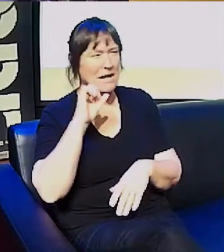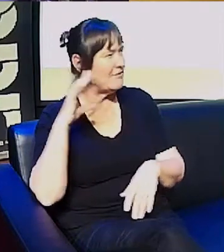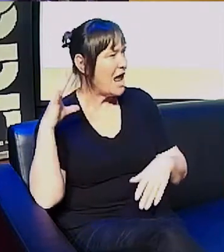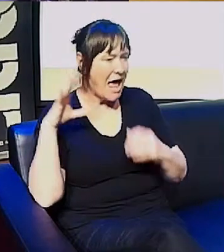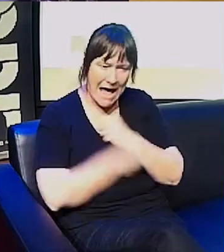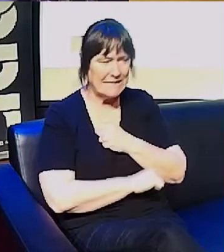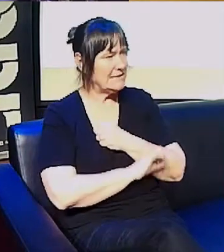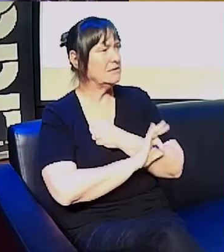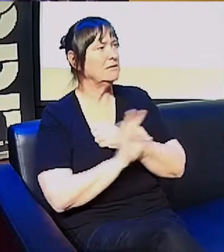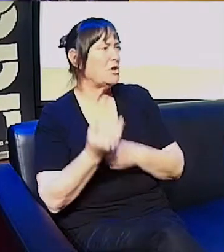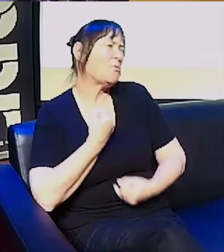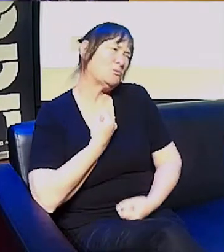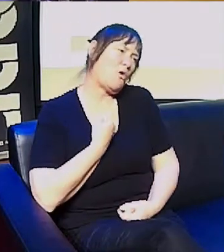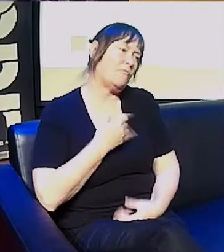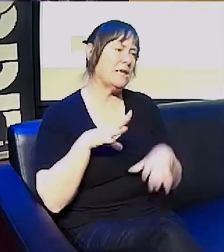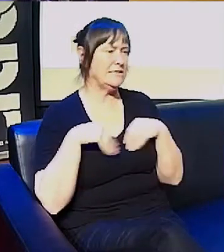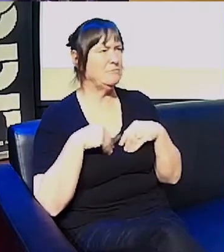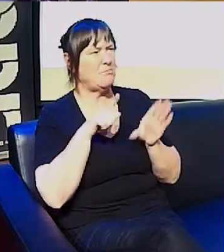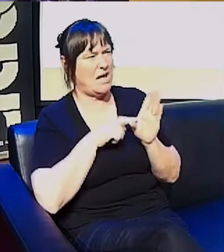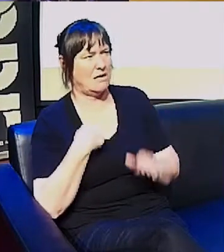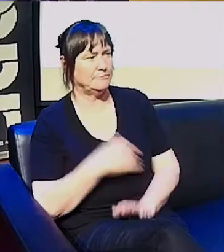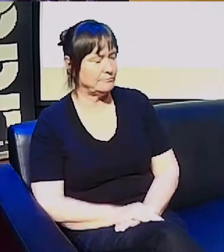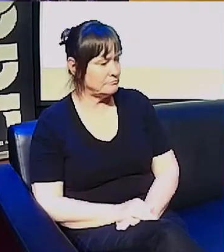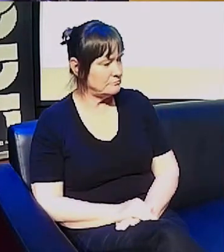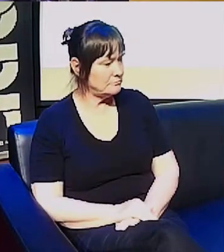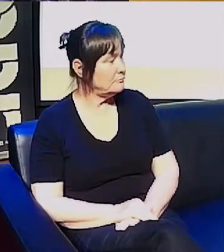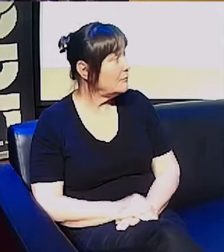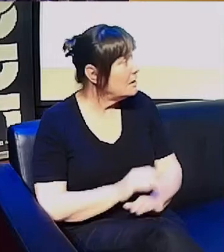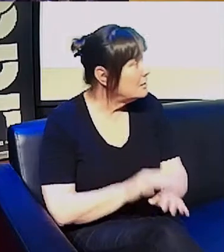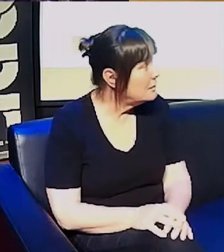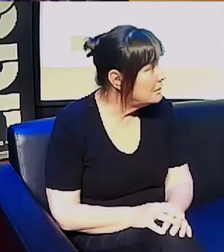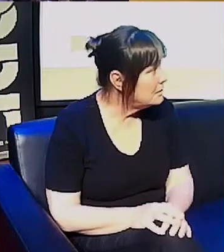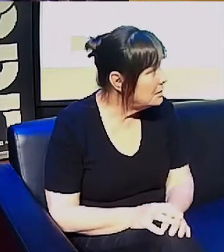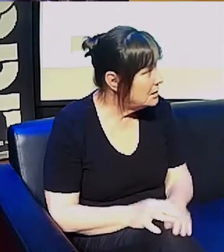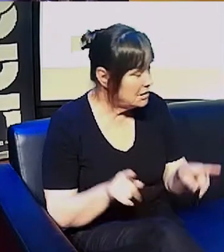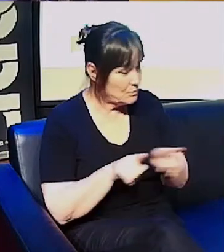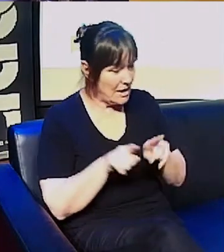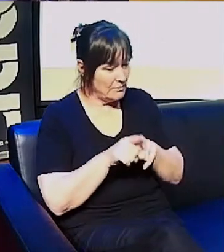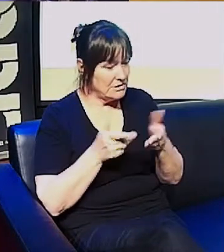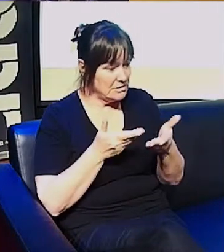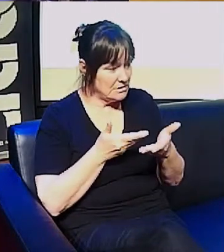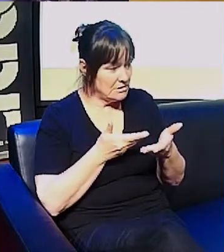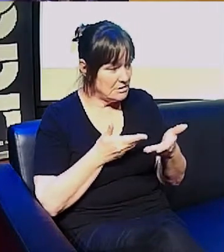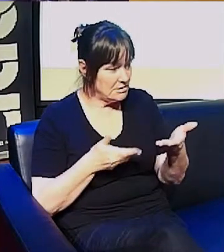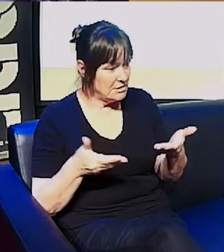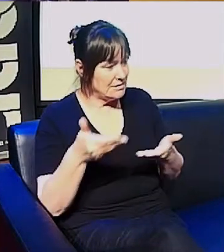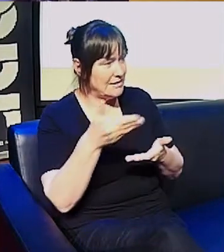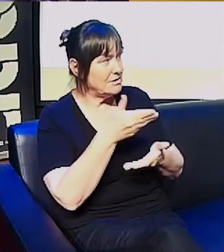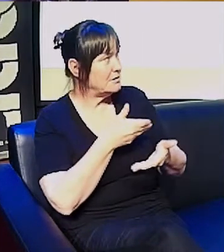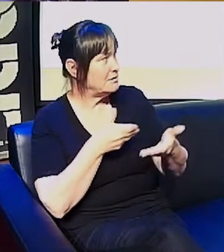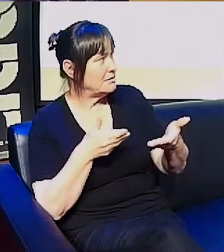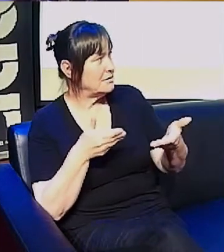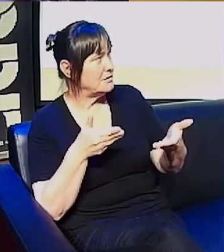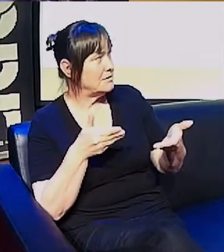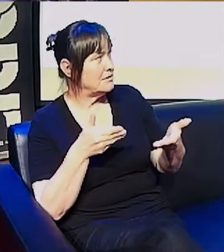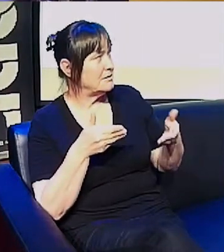also discussion around Fawlty Towers, etc., not being appropriate anymore. What was that? There's also discussion around certain aspects of Fawlty Towers and Monty Python not